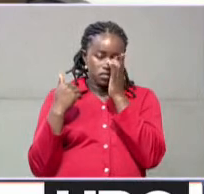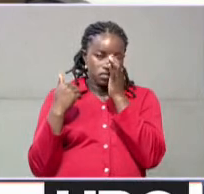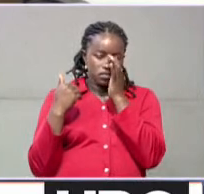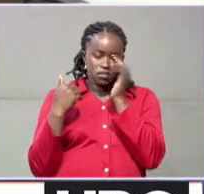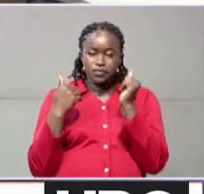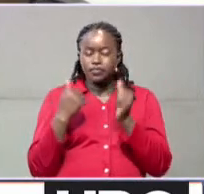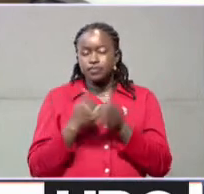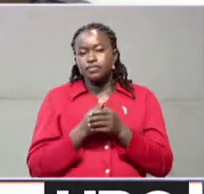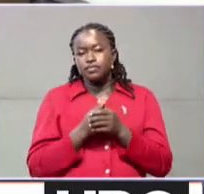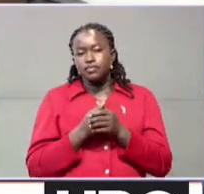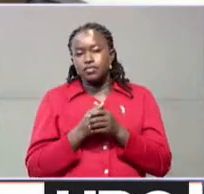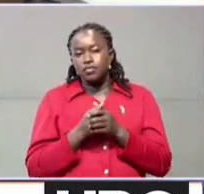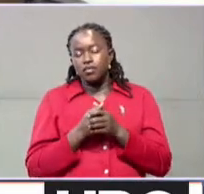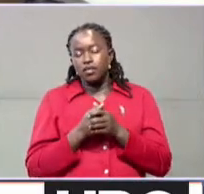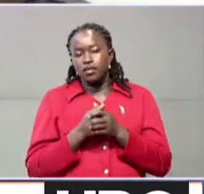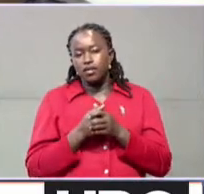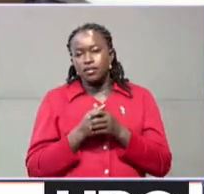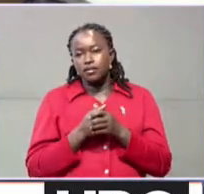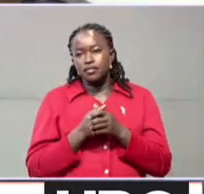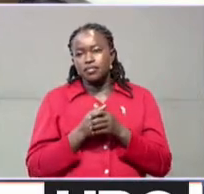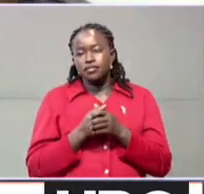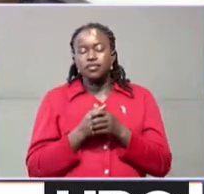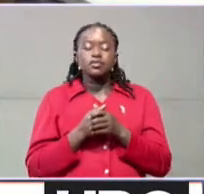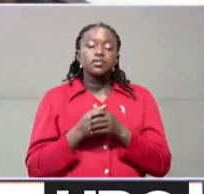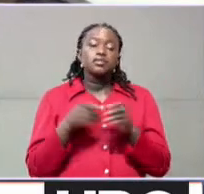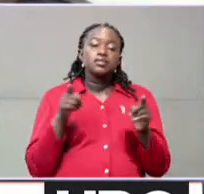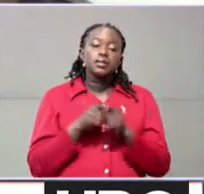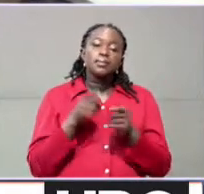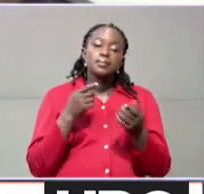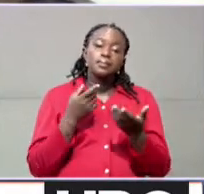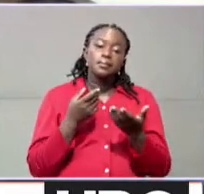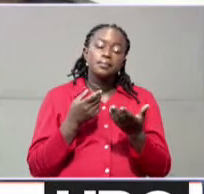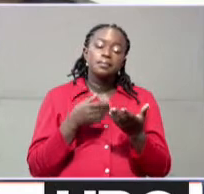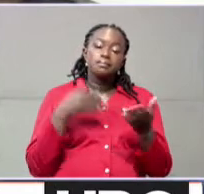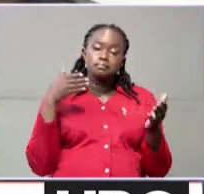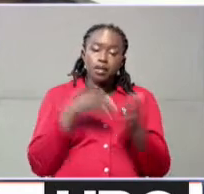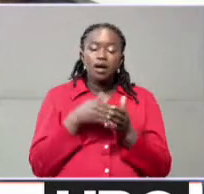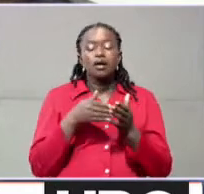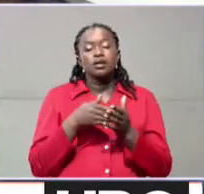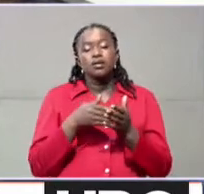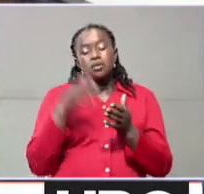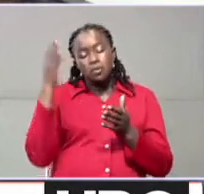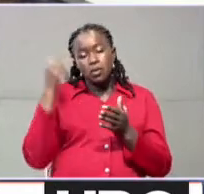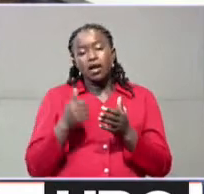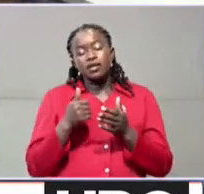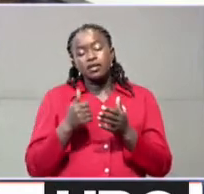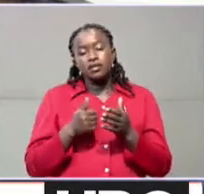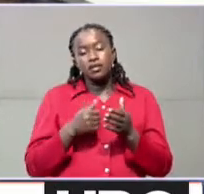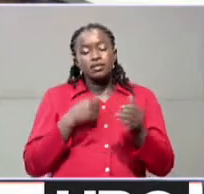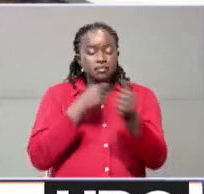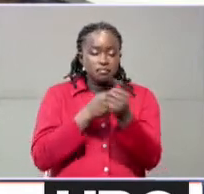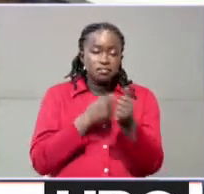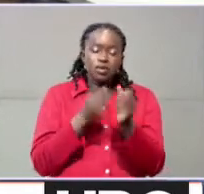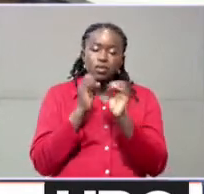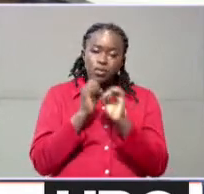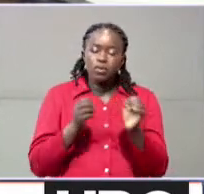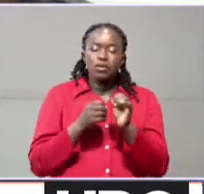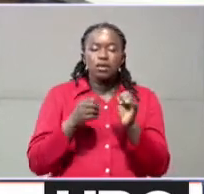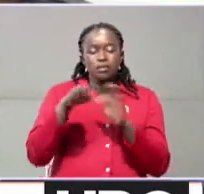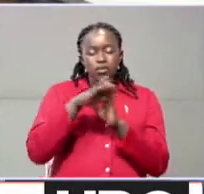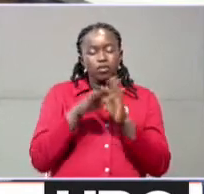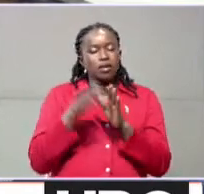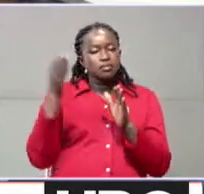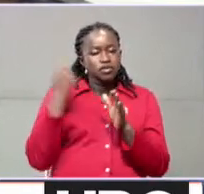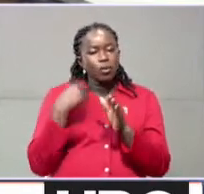people we are we are disbanded due to lack of facilitation previous programs were only provided with